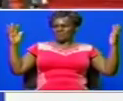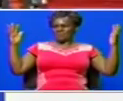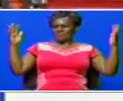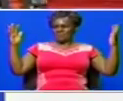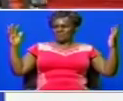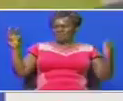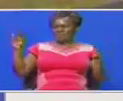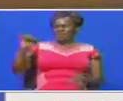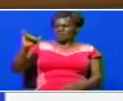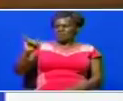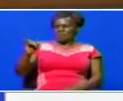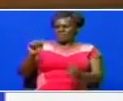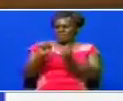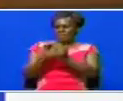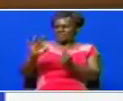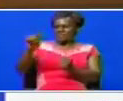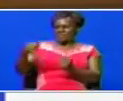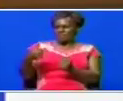Michael Wainaina Maura,